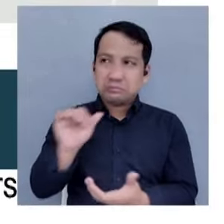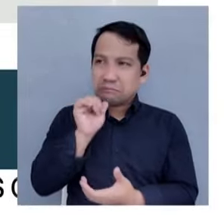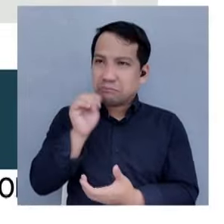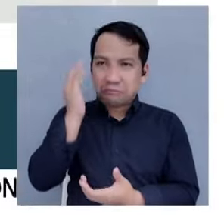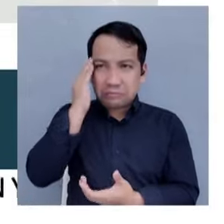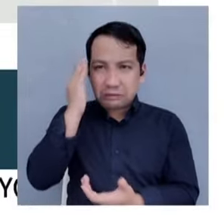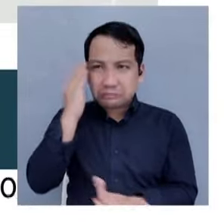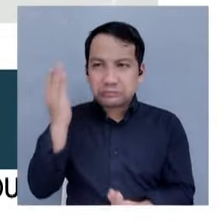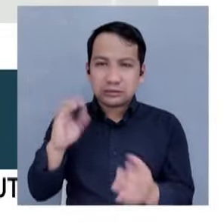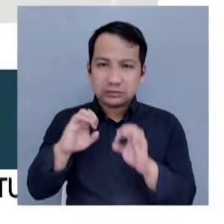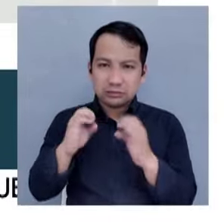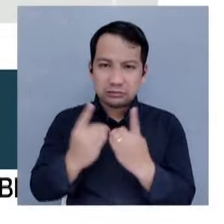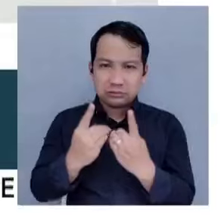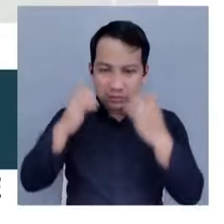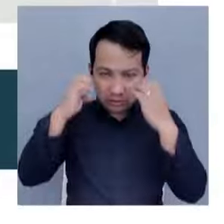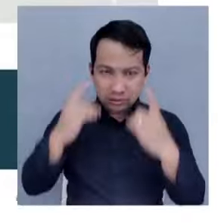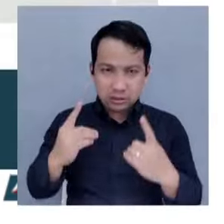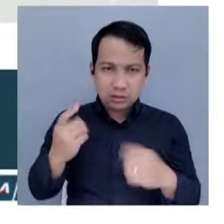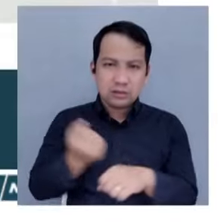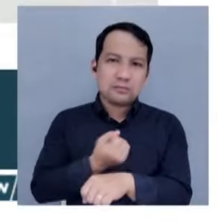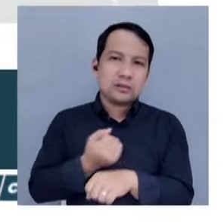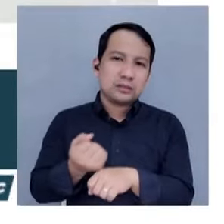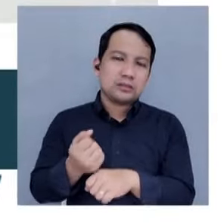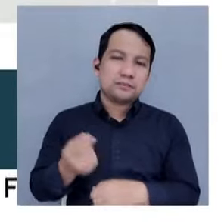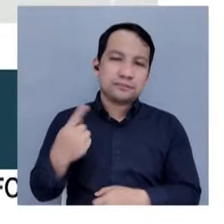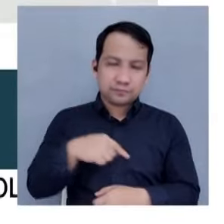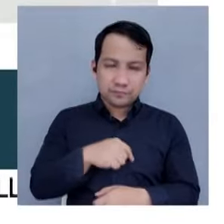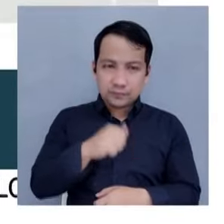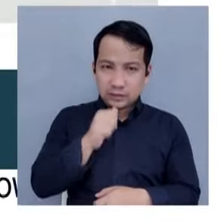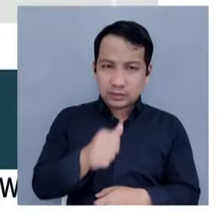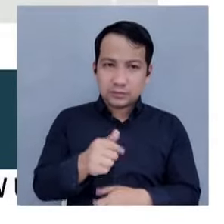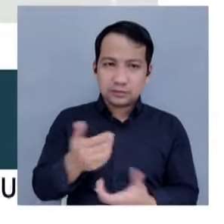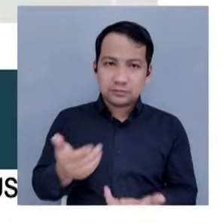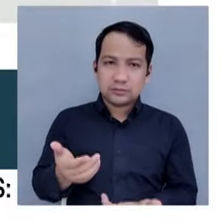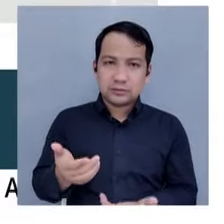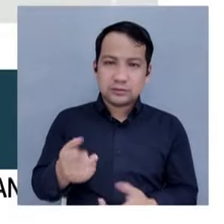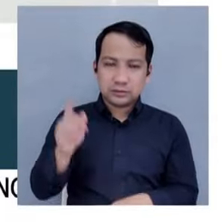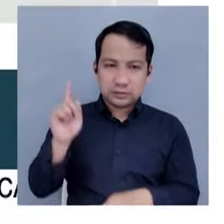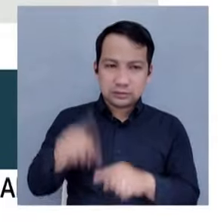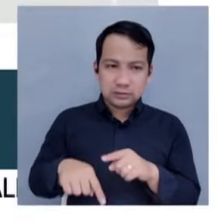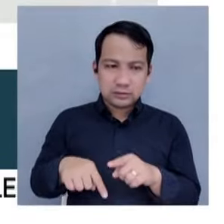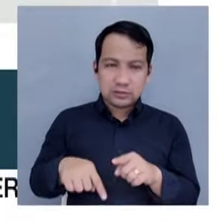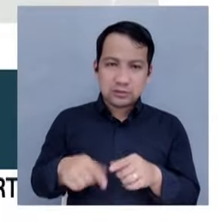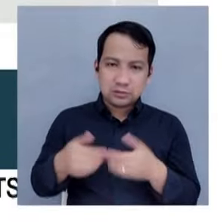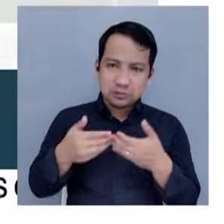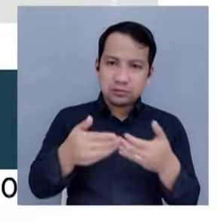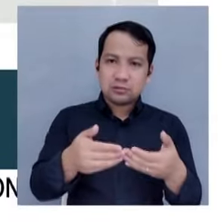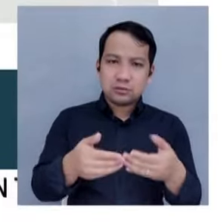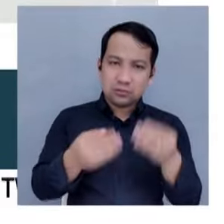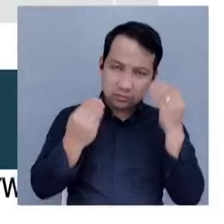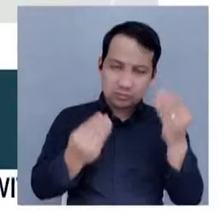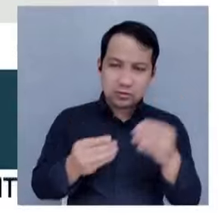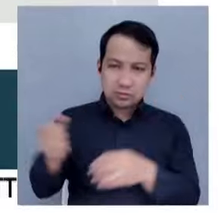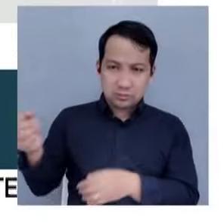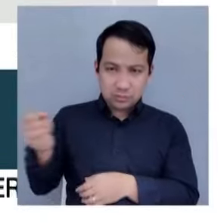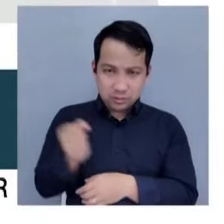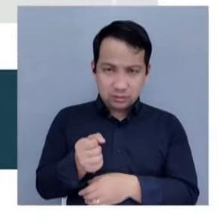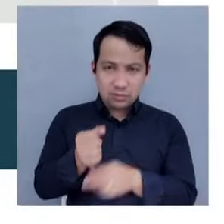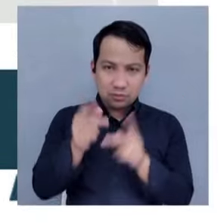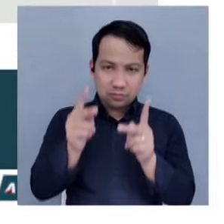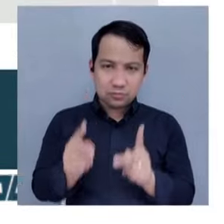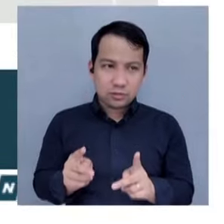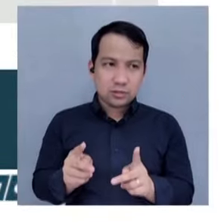it's going to mahirap gawin and hindi pwedeng hit the ground running. So kailangan natin ng tao na maalam,